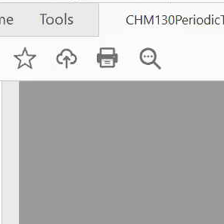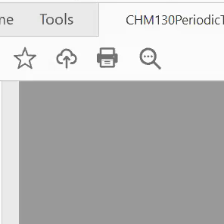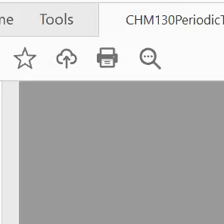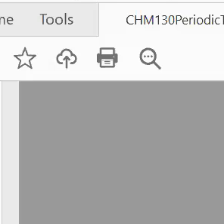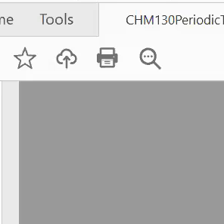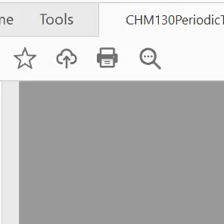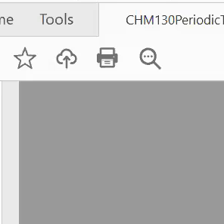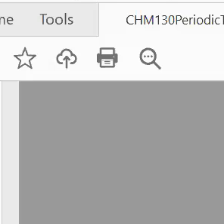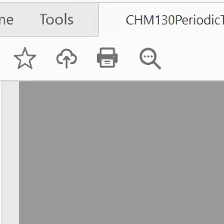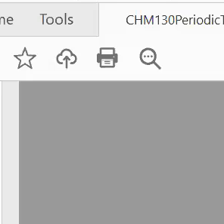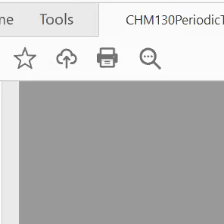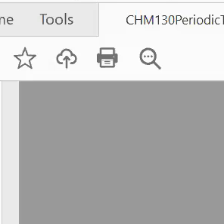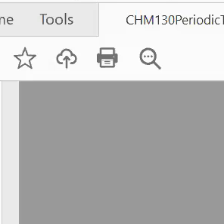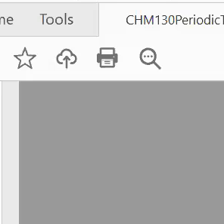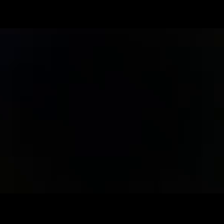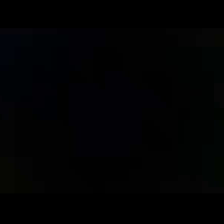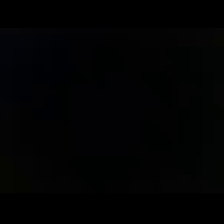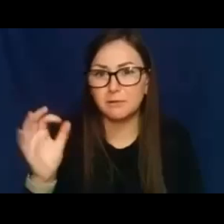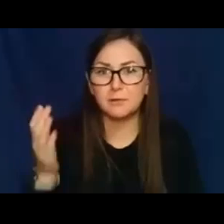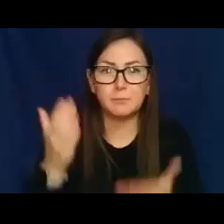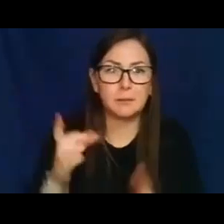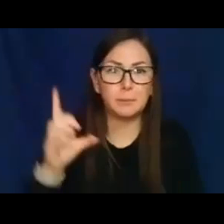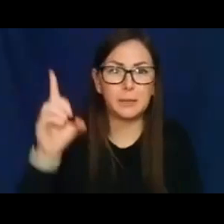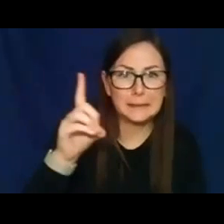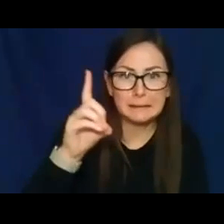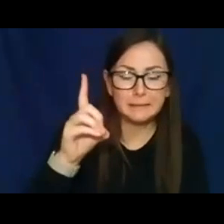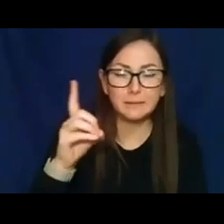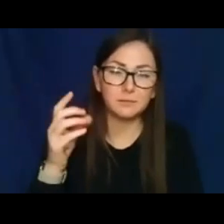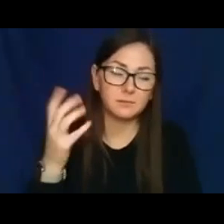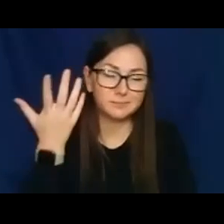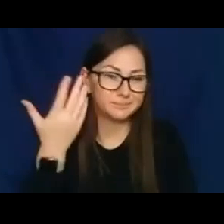of deal. But other than that,